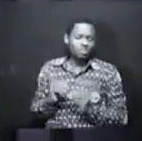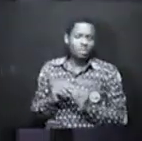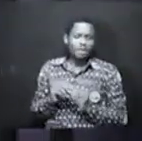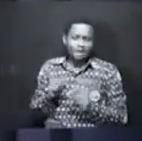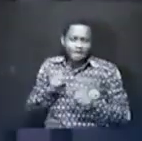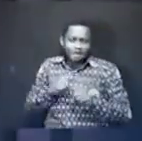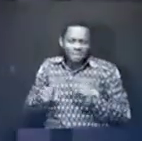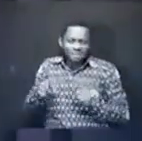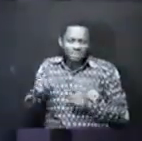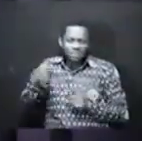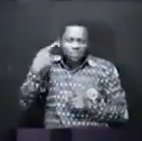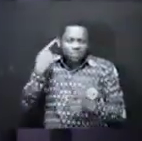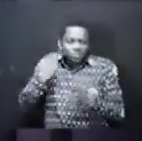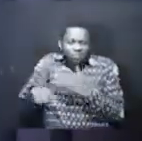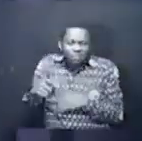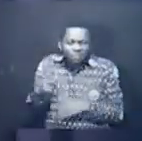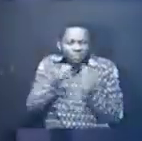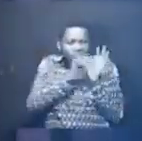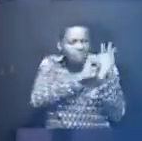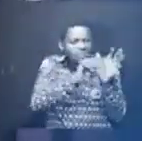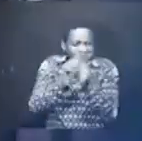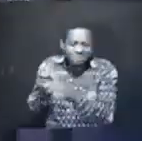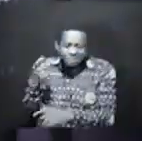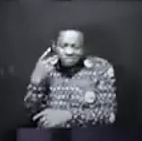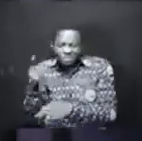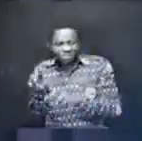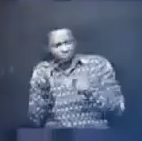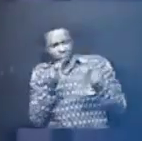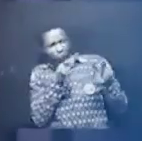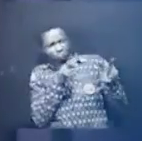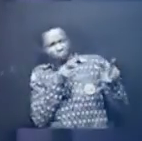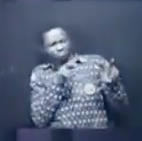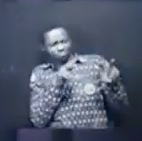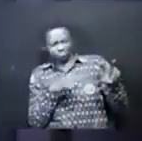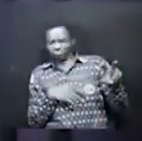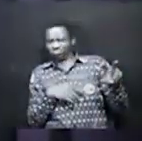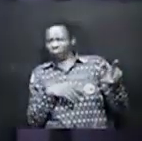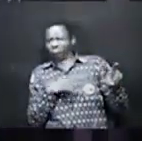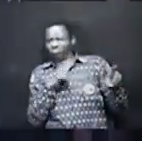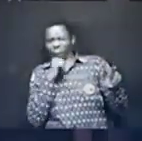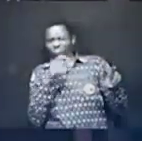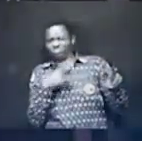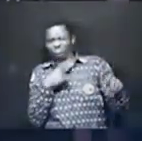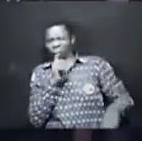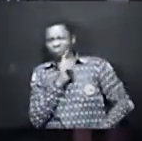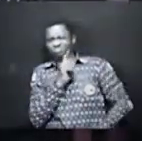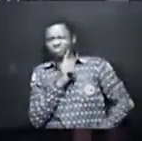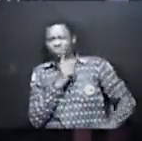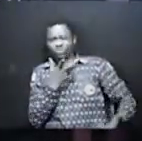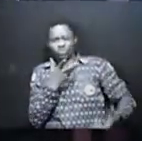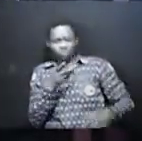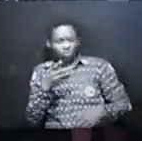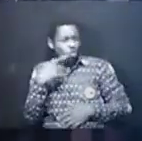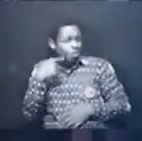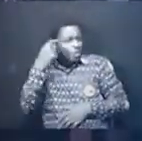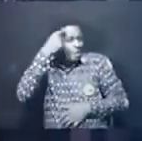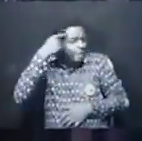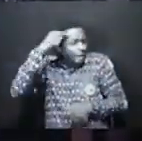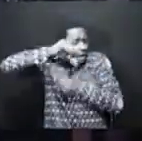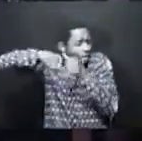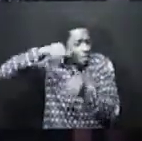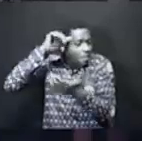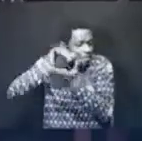what she is seeing is affecting her perception about the institution called marriage and by